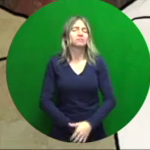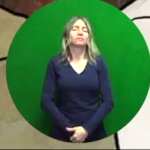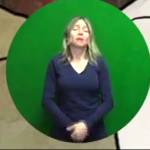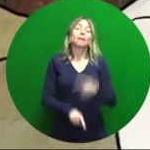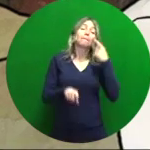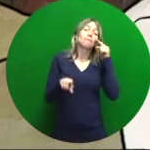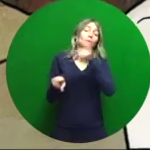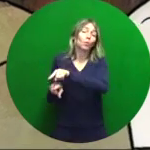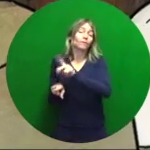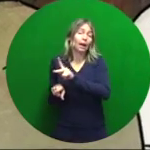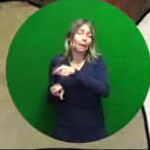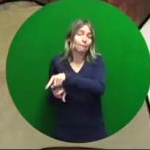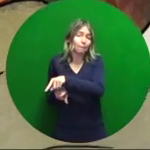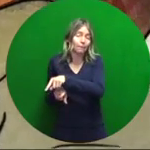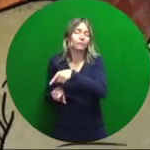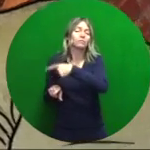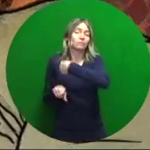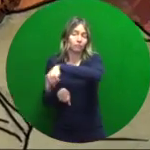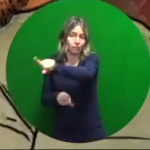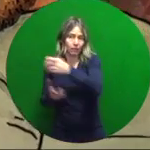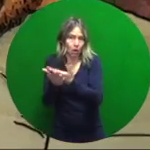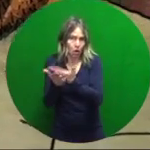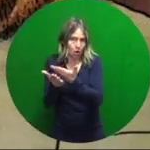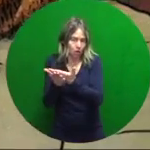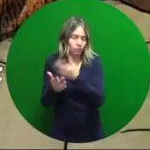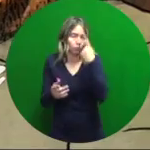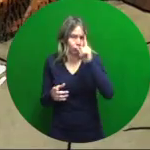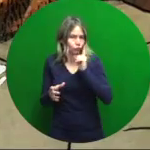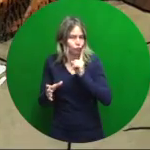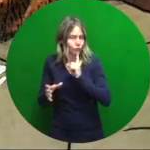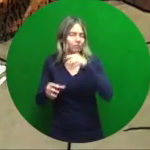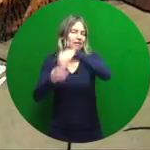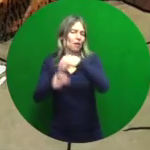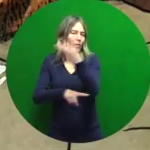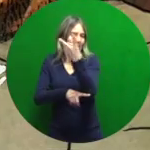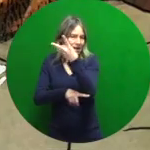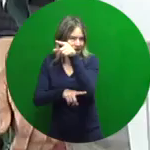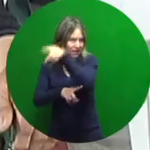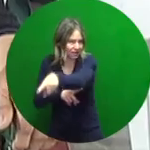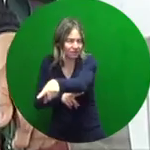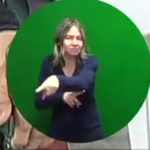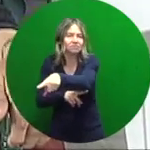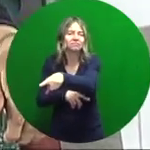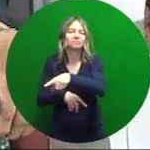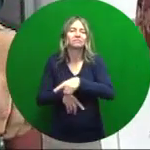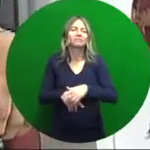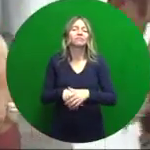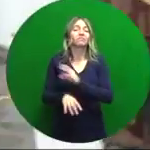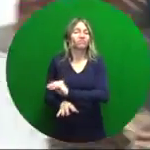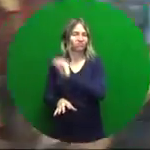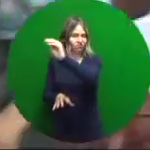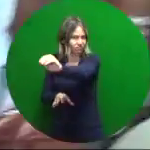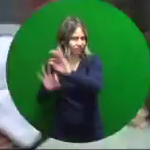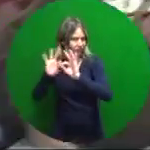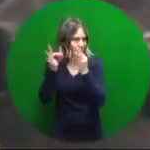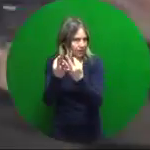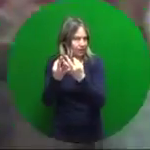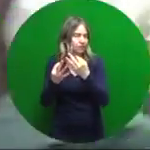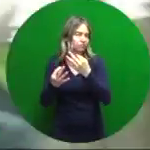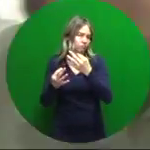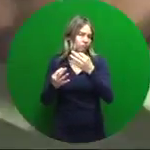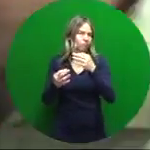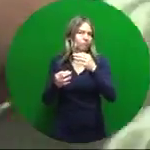For Philip, he attended school for the deaf in Winnipeg, but apparently his